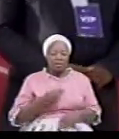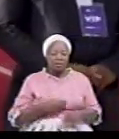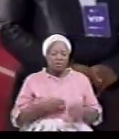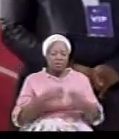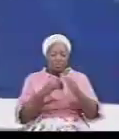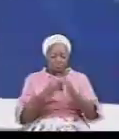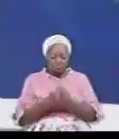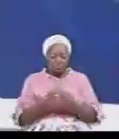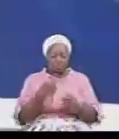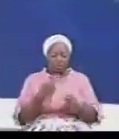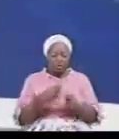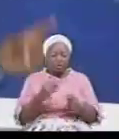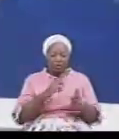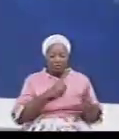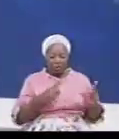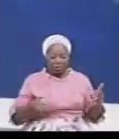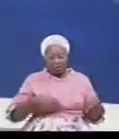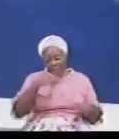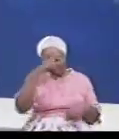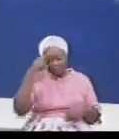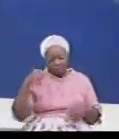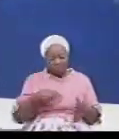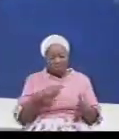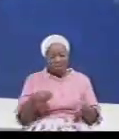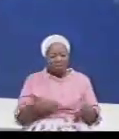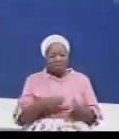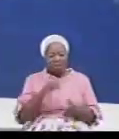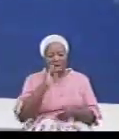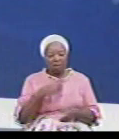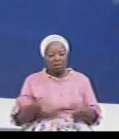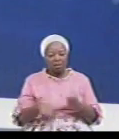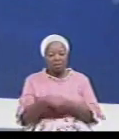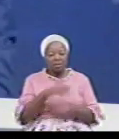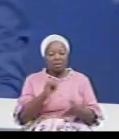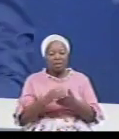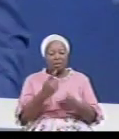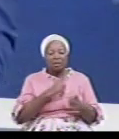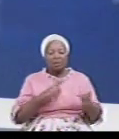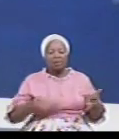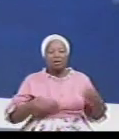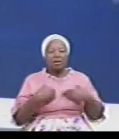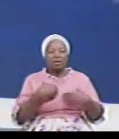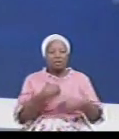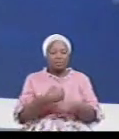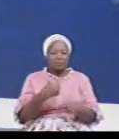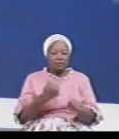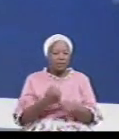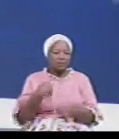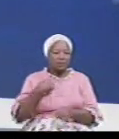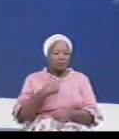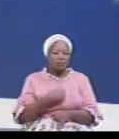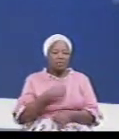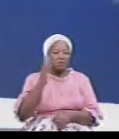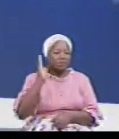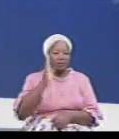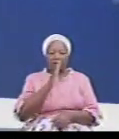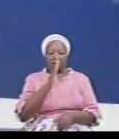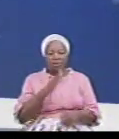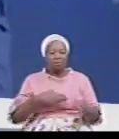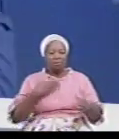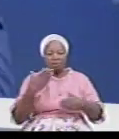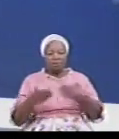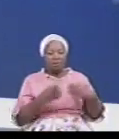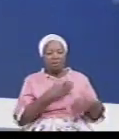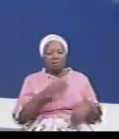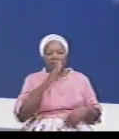has made. And we will rejoice and be glad in it. And we will rejoice and be glad in